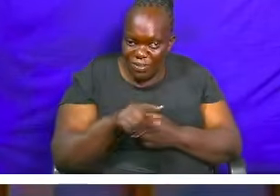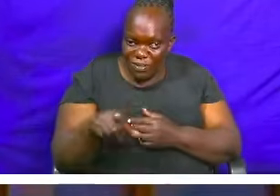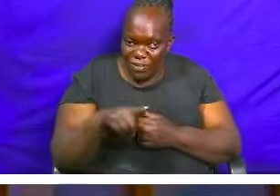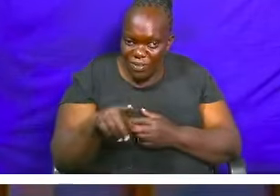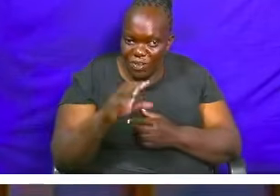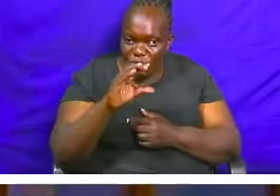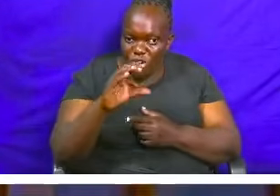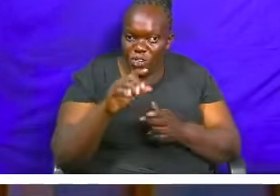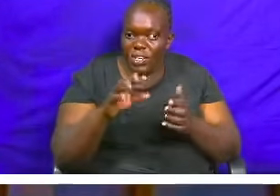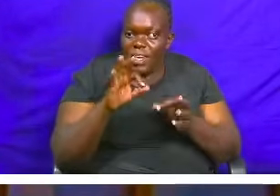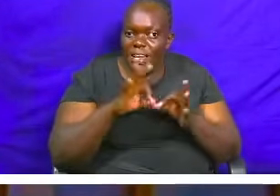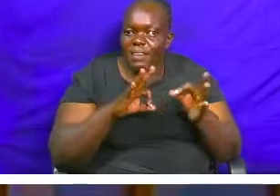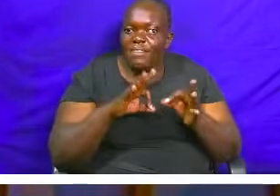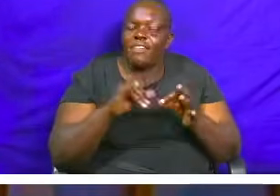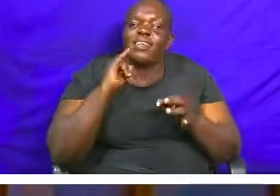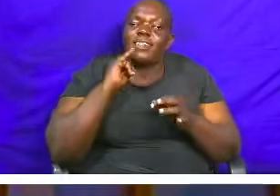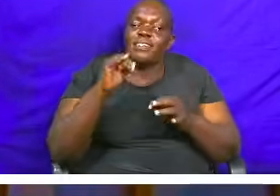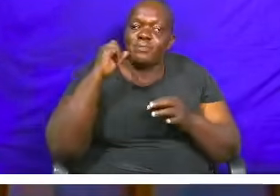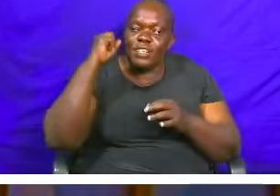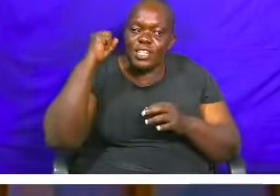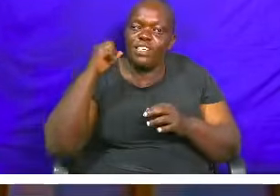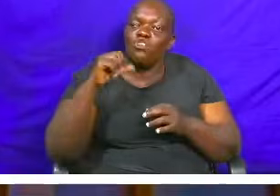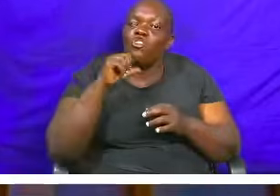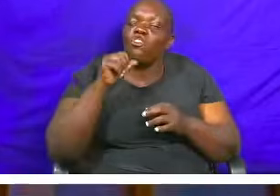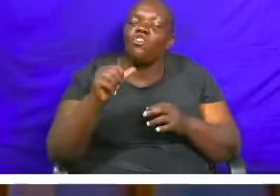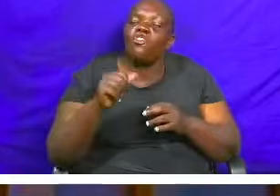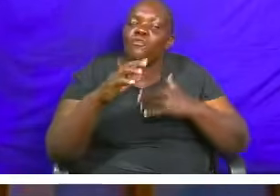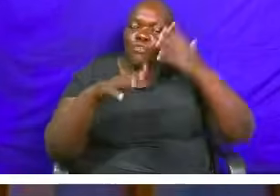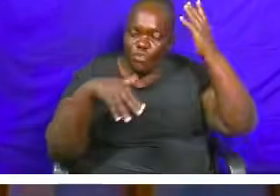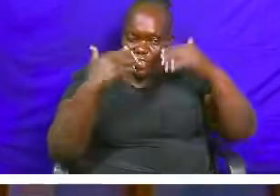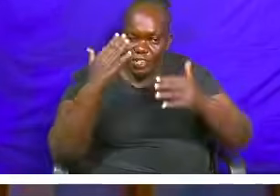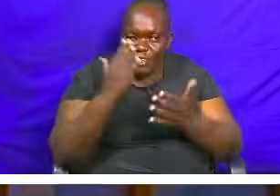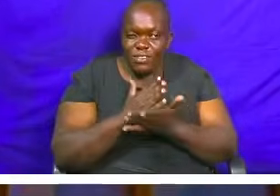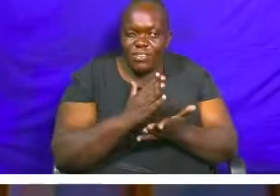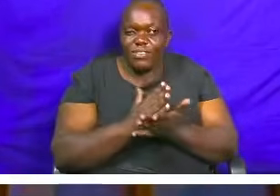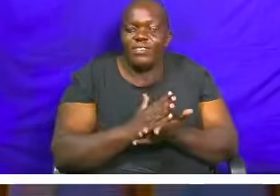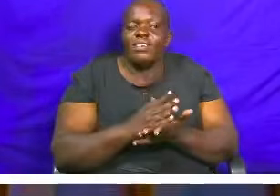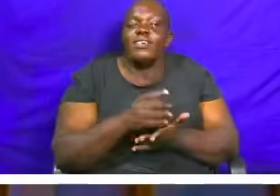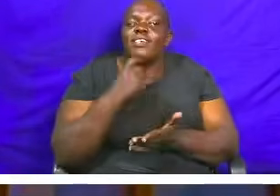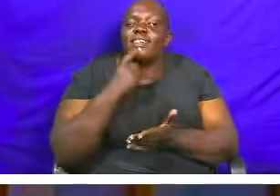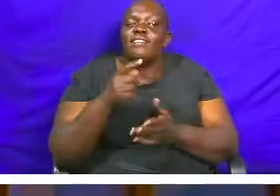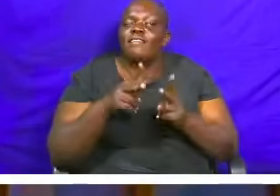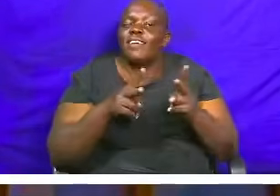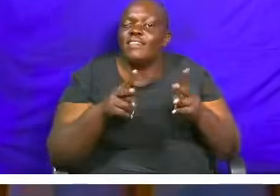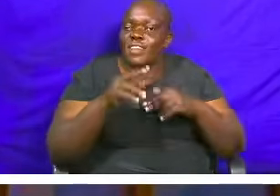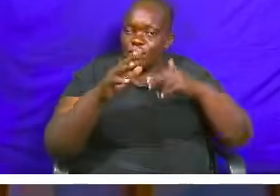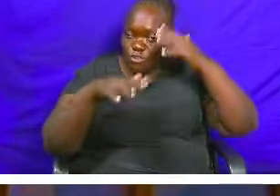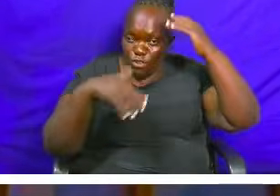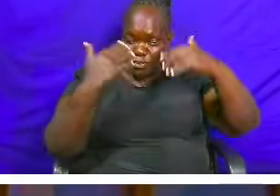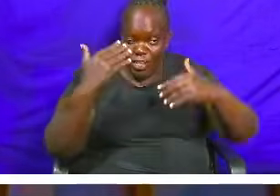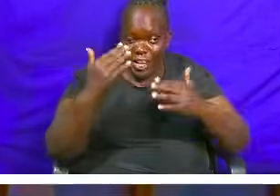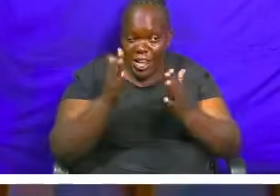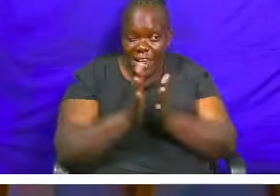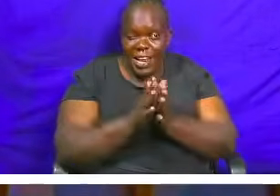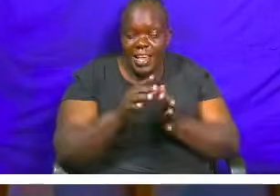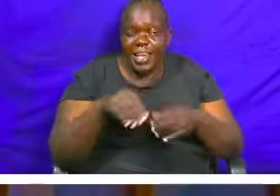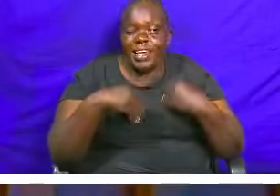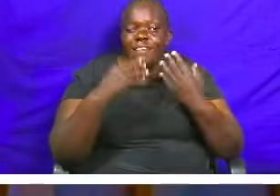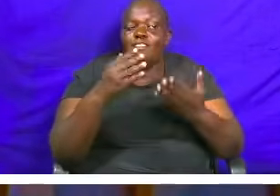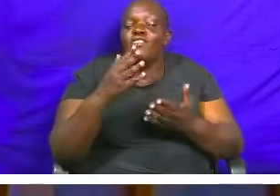pricing and whether it is political or it is professional. Let me say it is very professional. And if I give you the